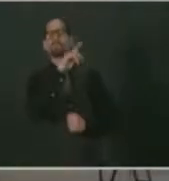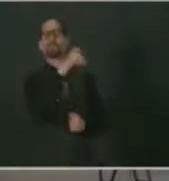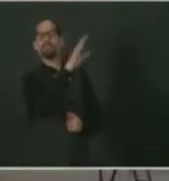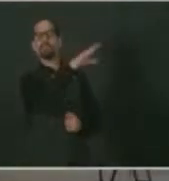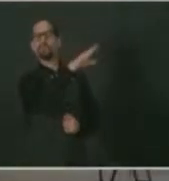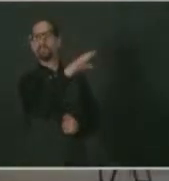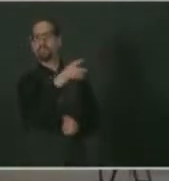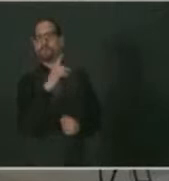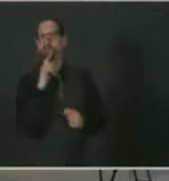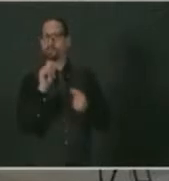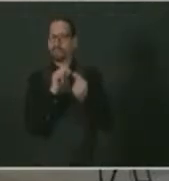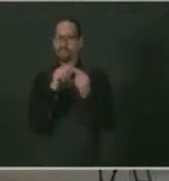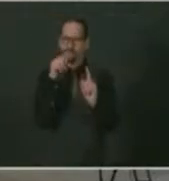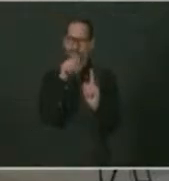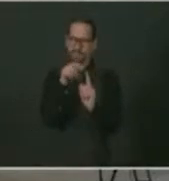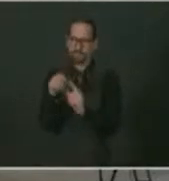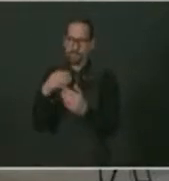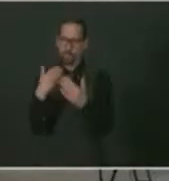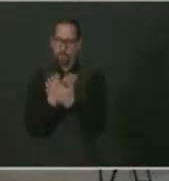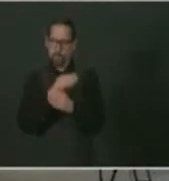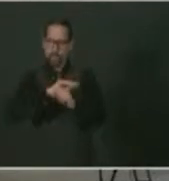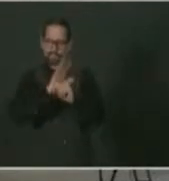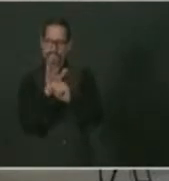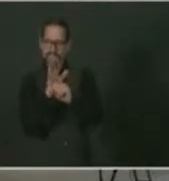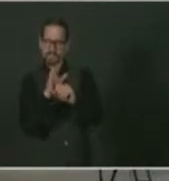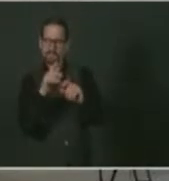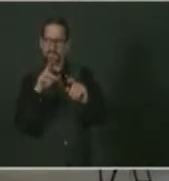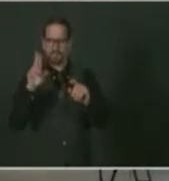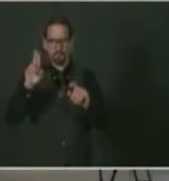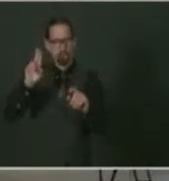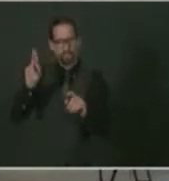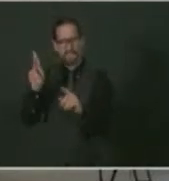don't know if it's just the UK variant or some of the other ones that you're worried about.